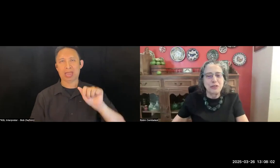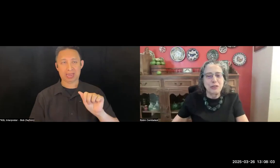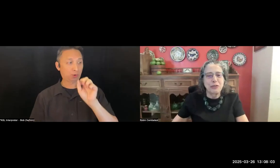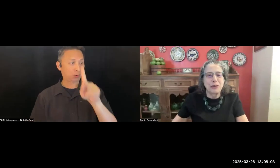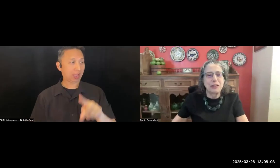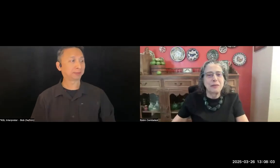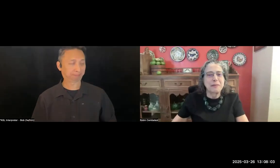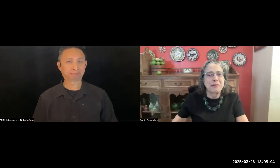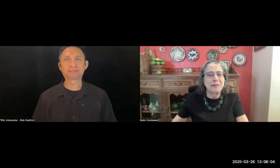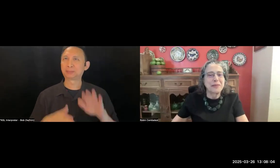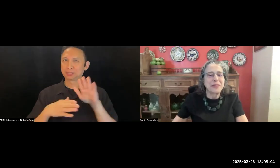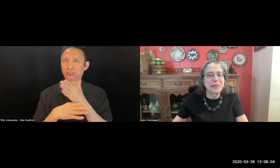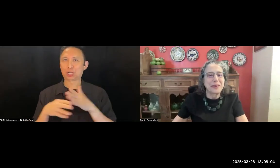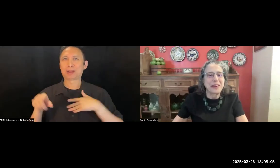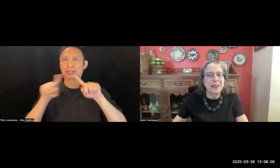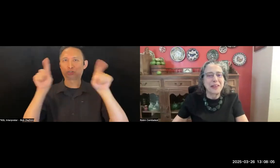Oops, share screen.